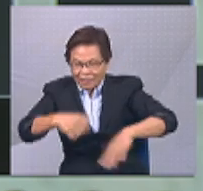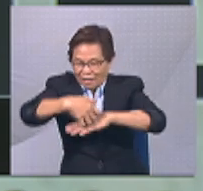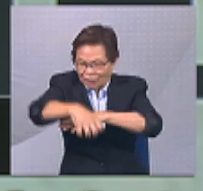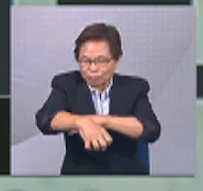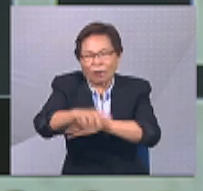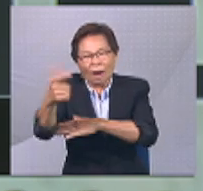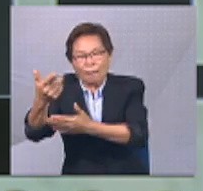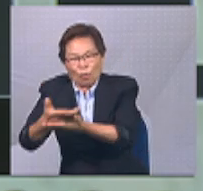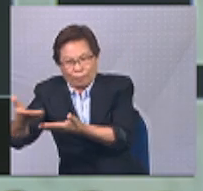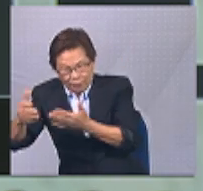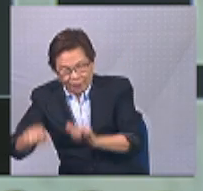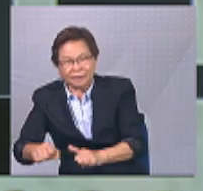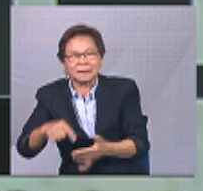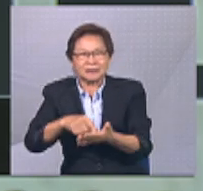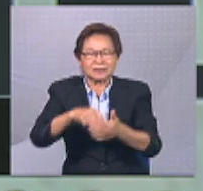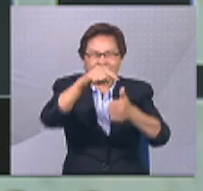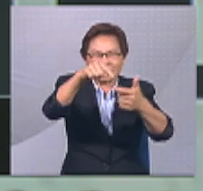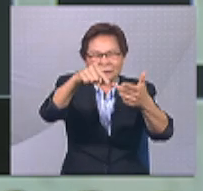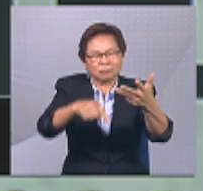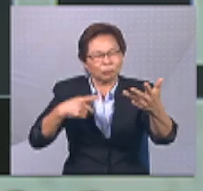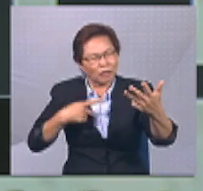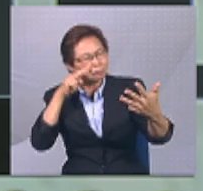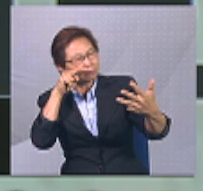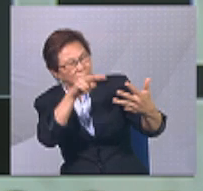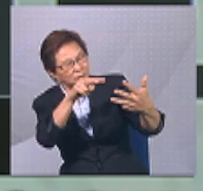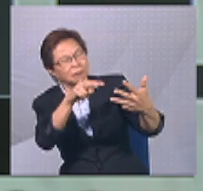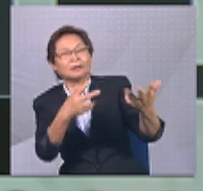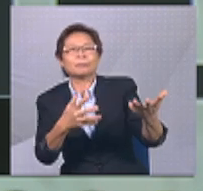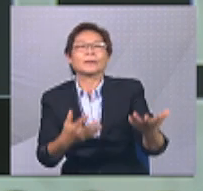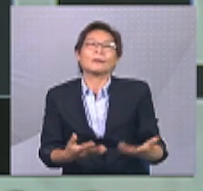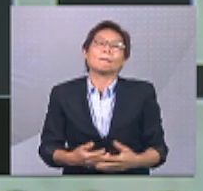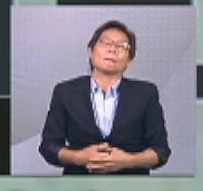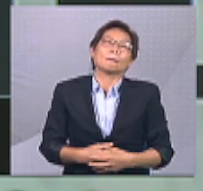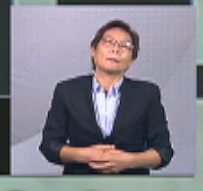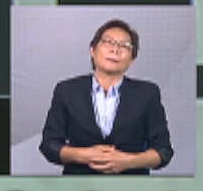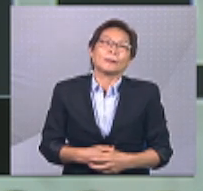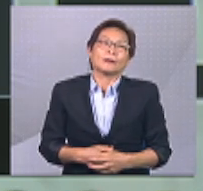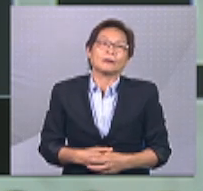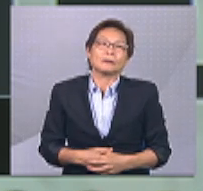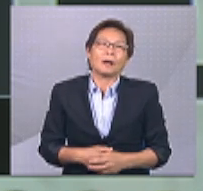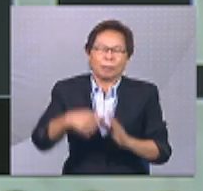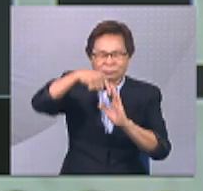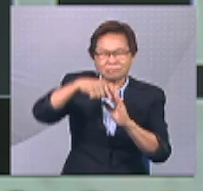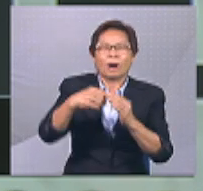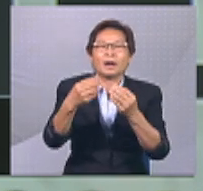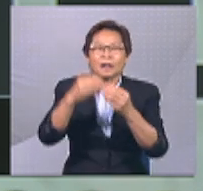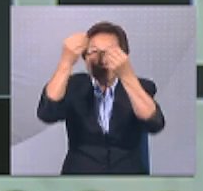globally. So this is some of the things that we need to look into it. So as far as the details for